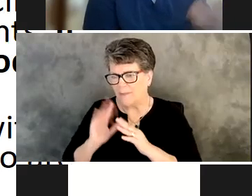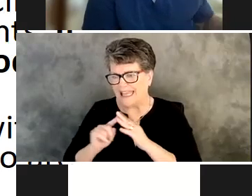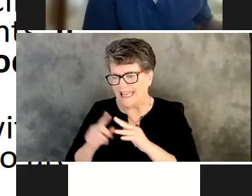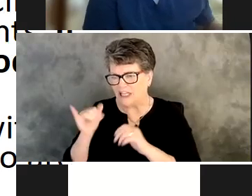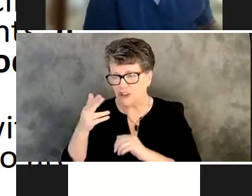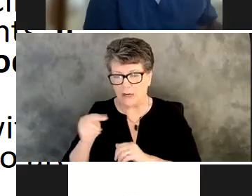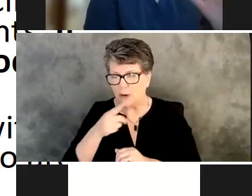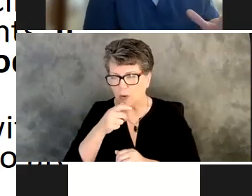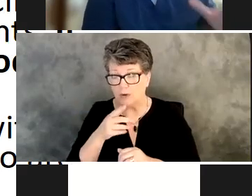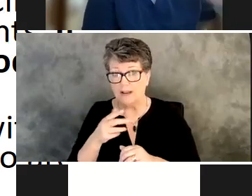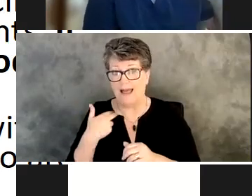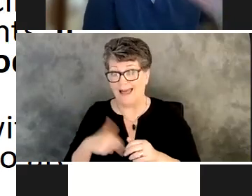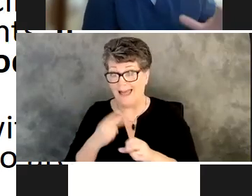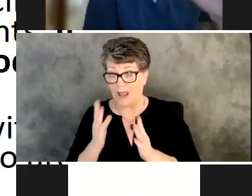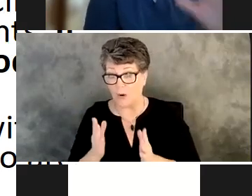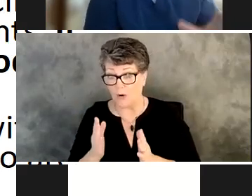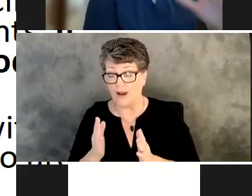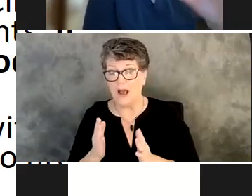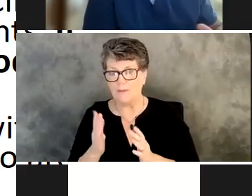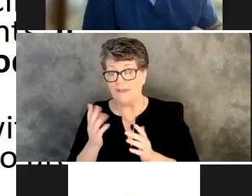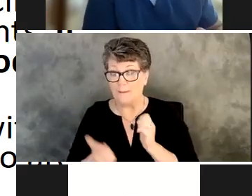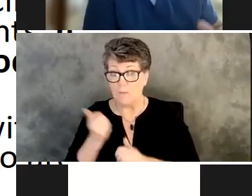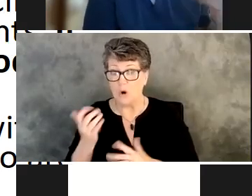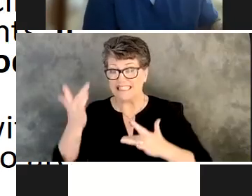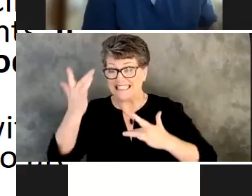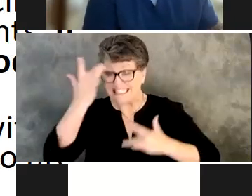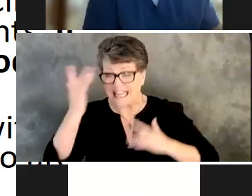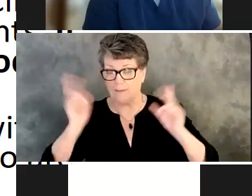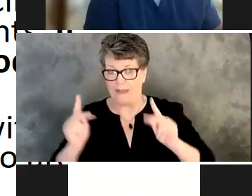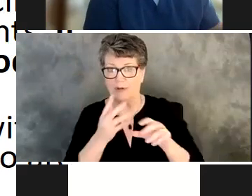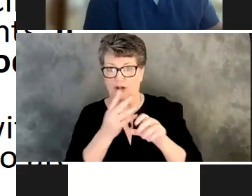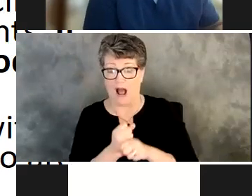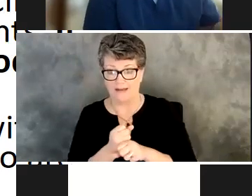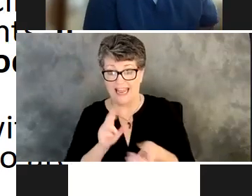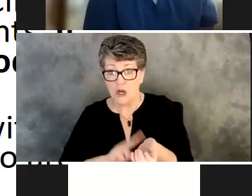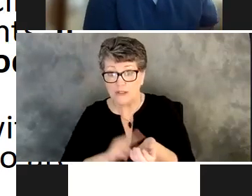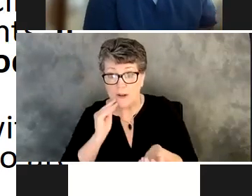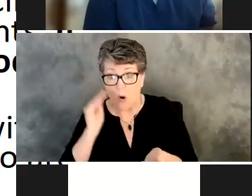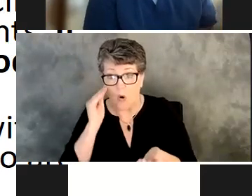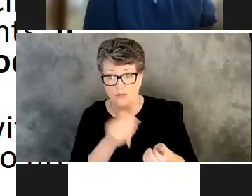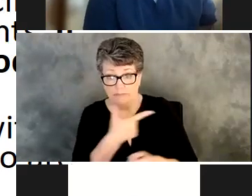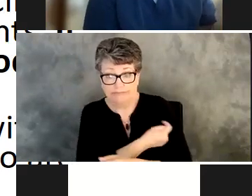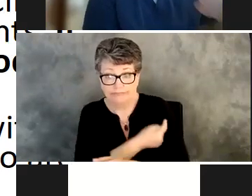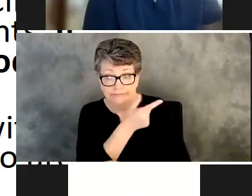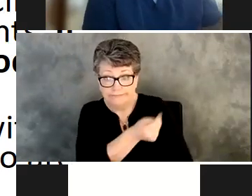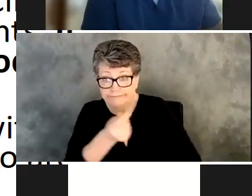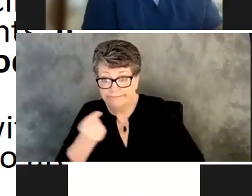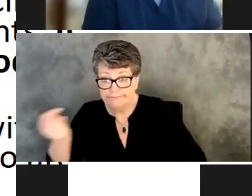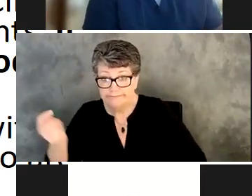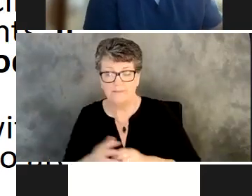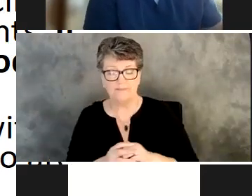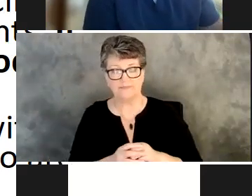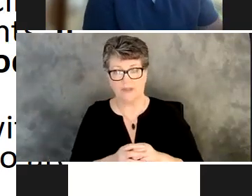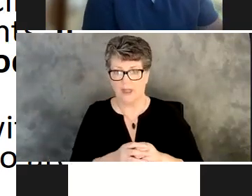January? Healthcare workers, but we gave it to the sickest of the sick, right? People in nursing homes who have,